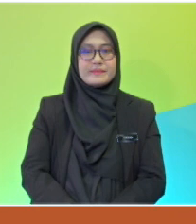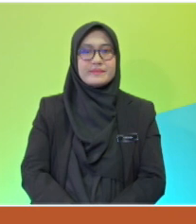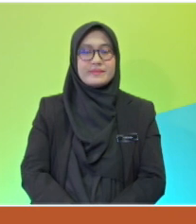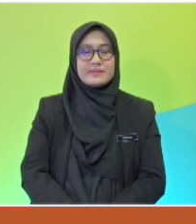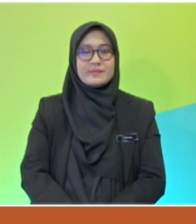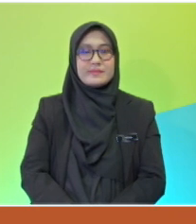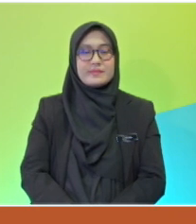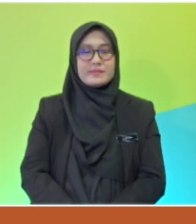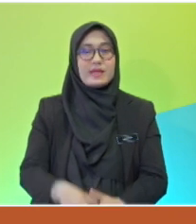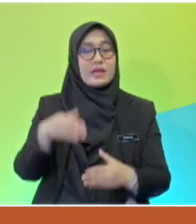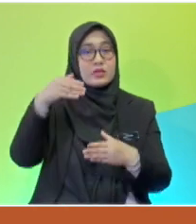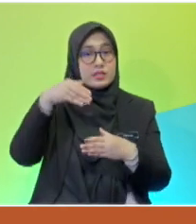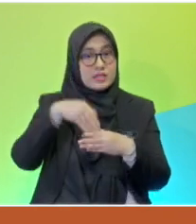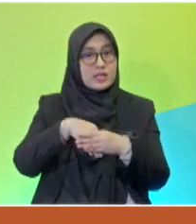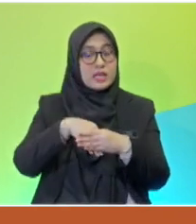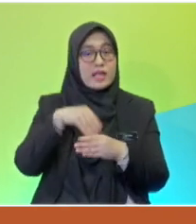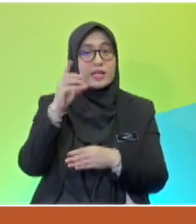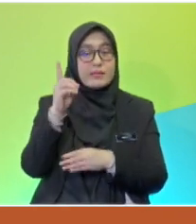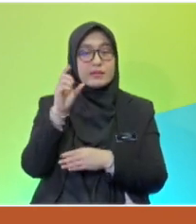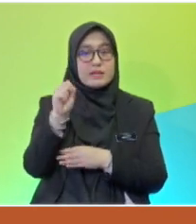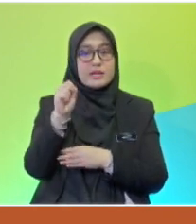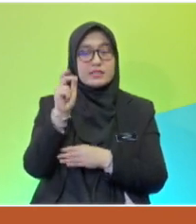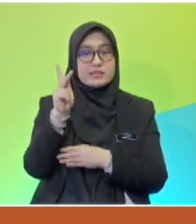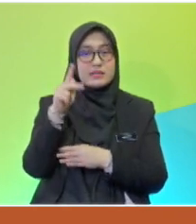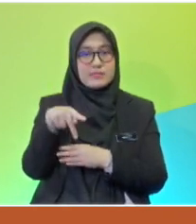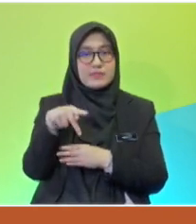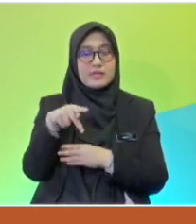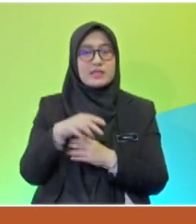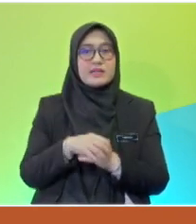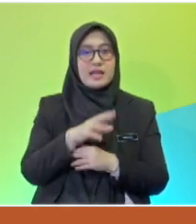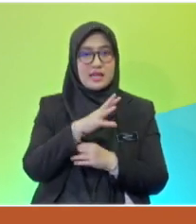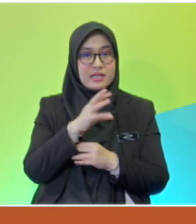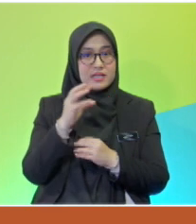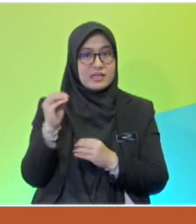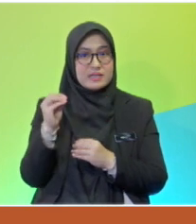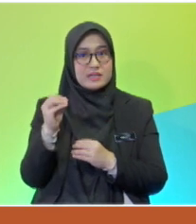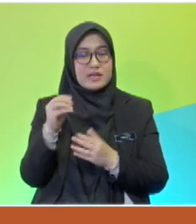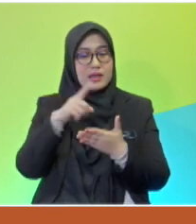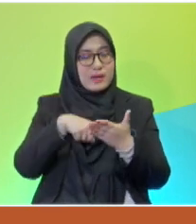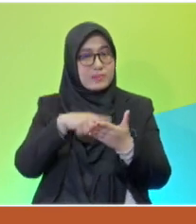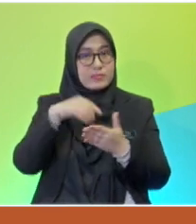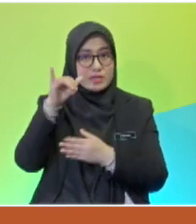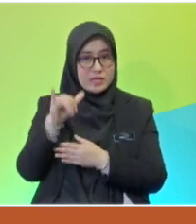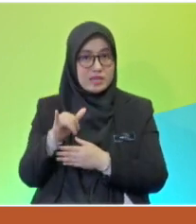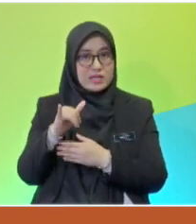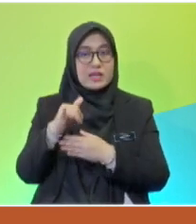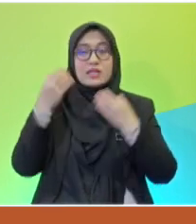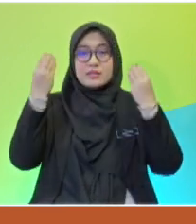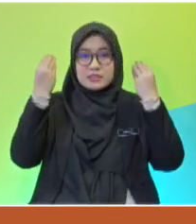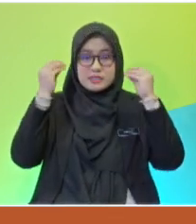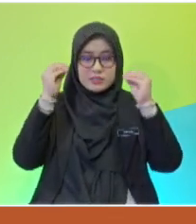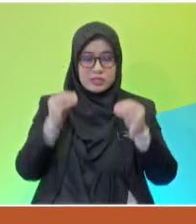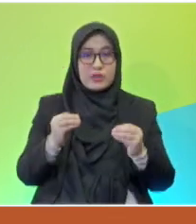our SOW, we are only shown the learning standards and ideas on how to plan the lesson and execute the